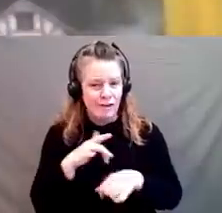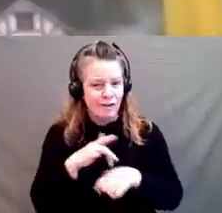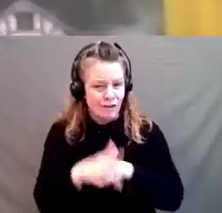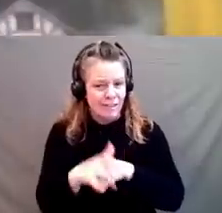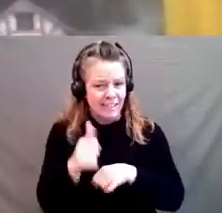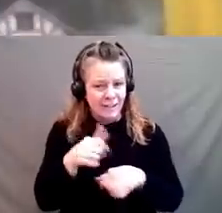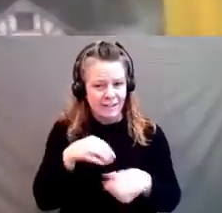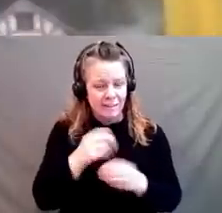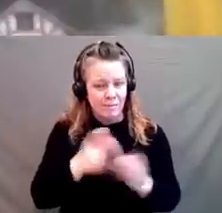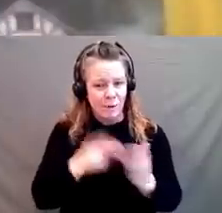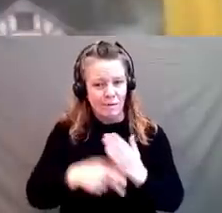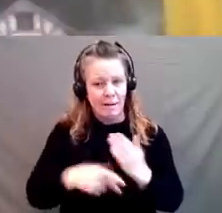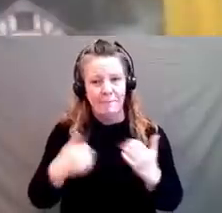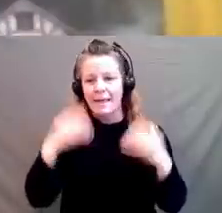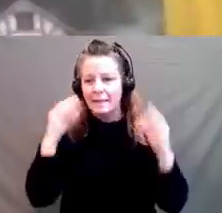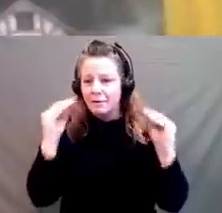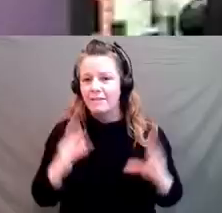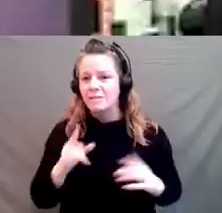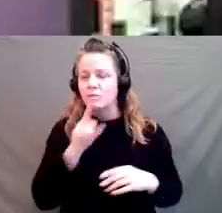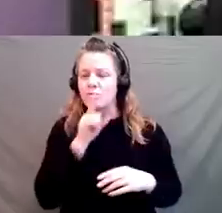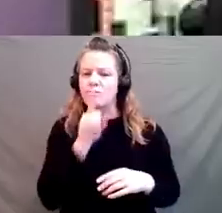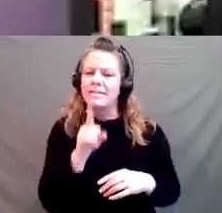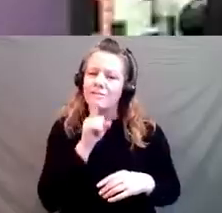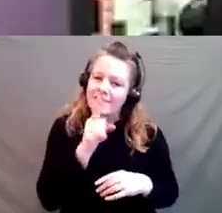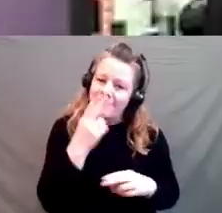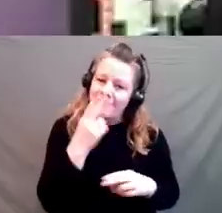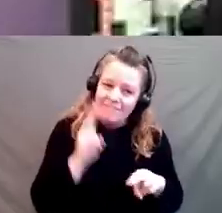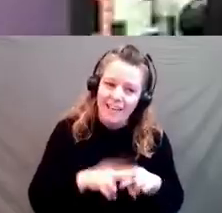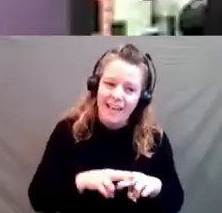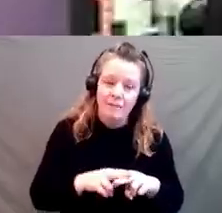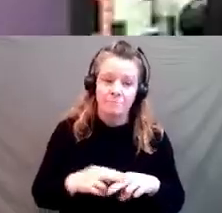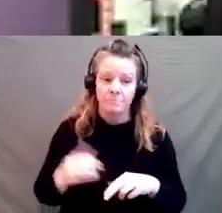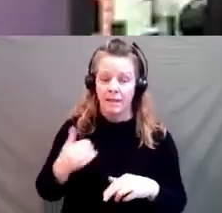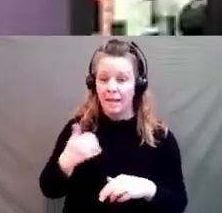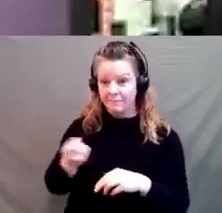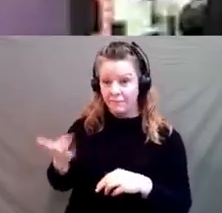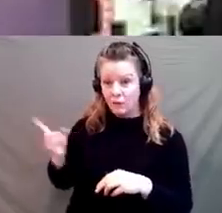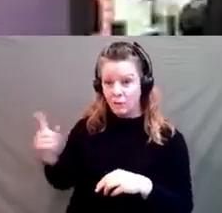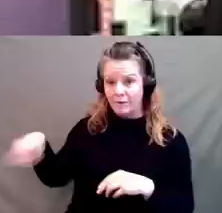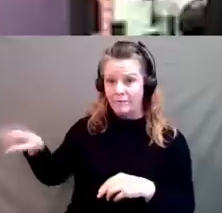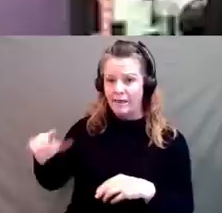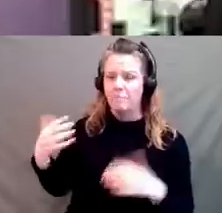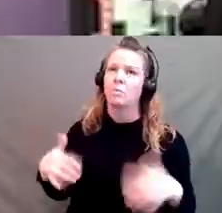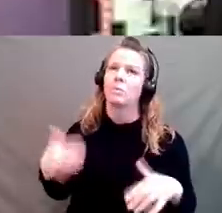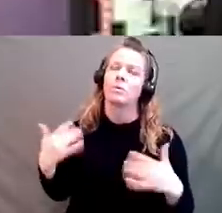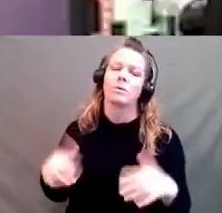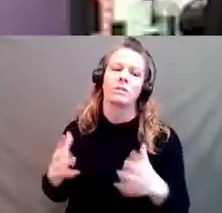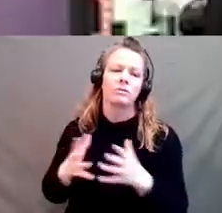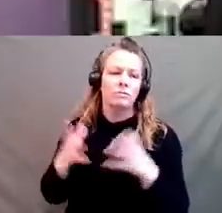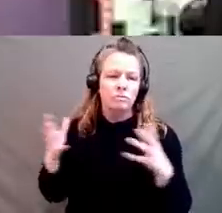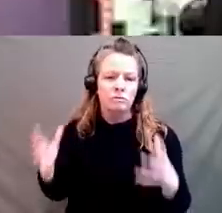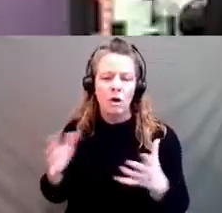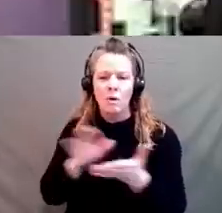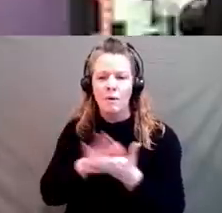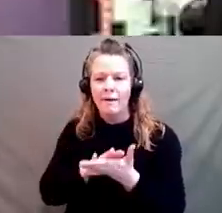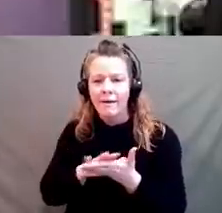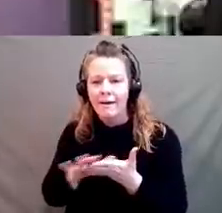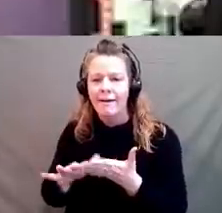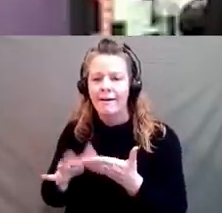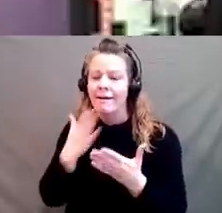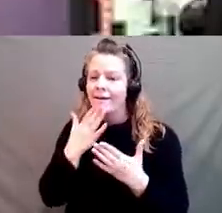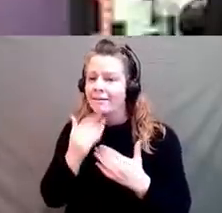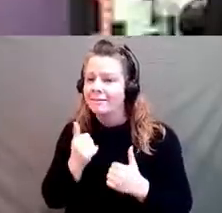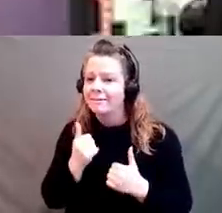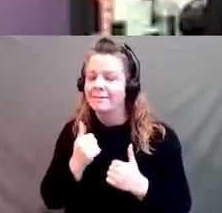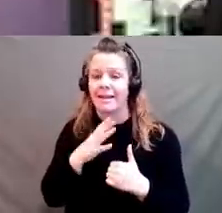a professor that was really, really fun. There were a few of them that were so kind, so nice, and